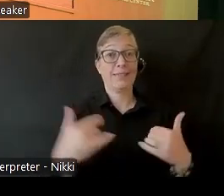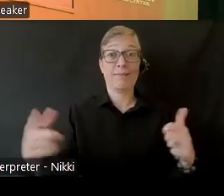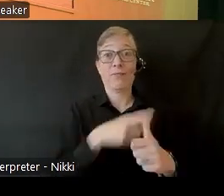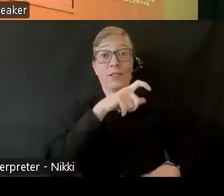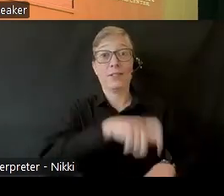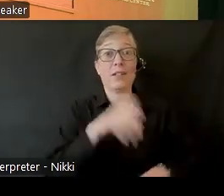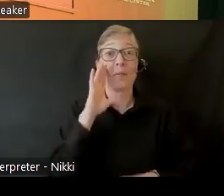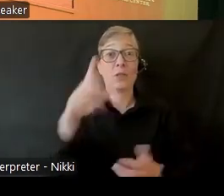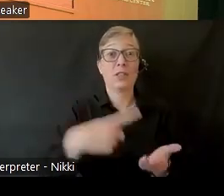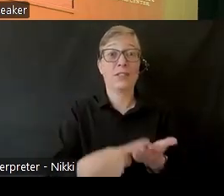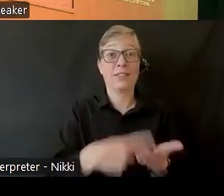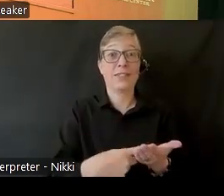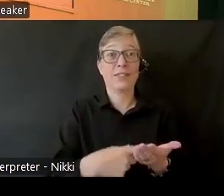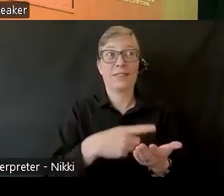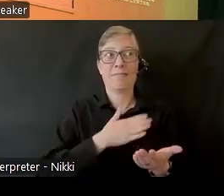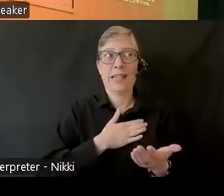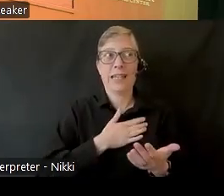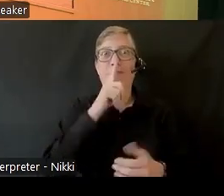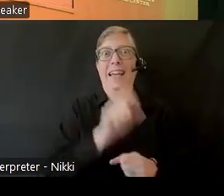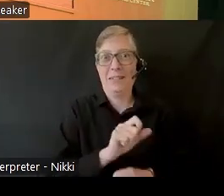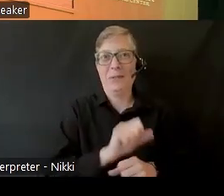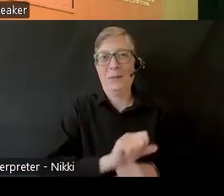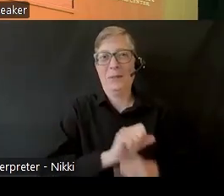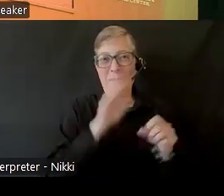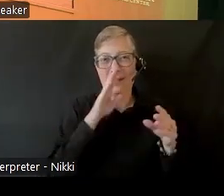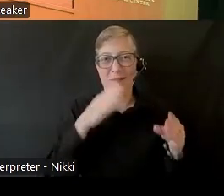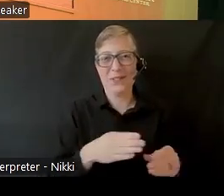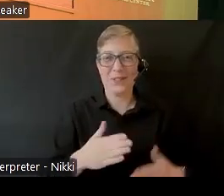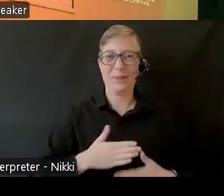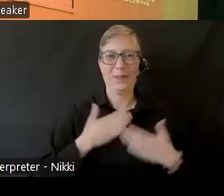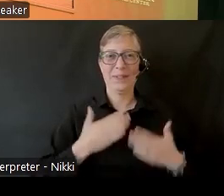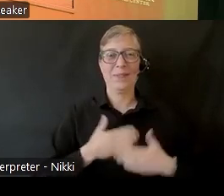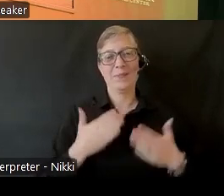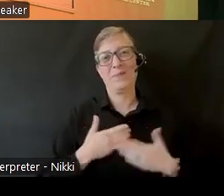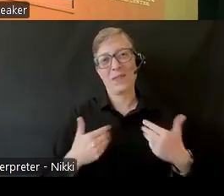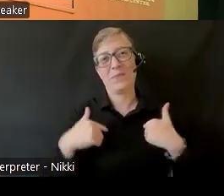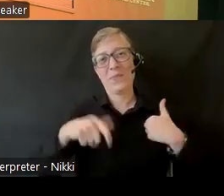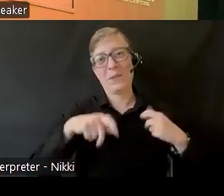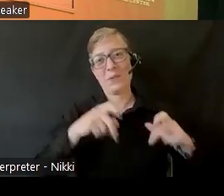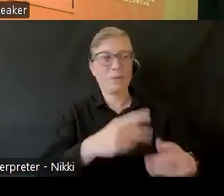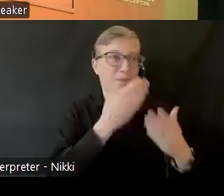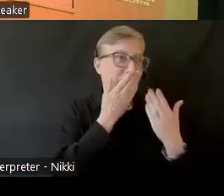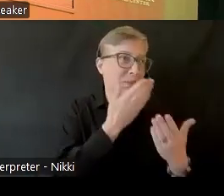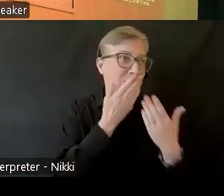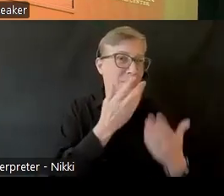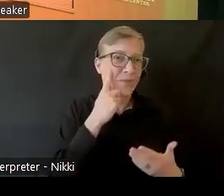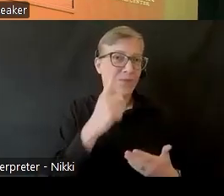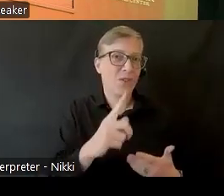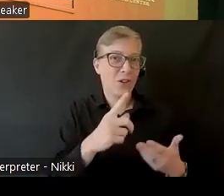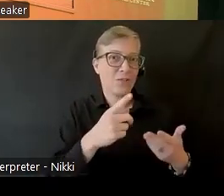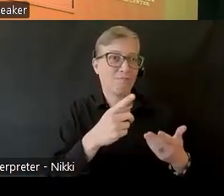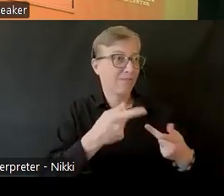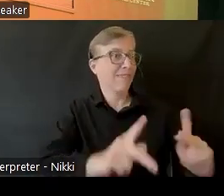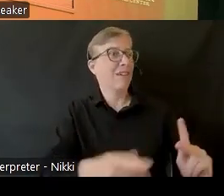kind of work that I actually do. So I'm glad that I have this opportunity, and thank you, Steve, for giving this opportunity to talk about what I do.